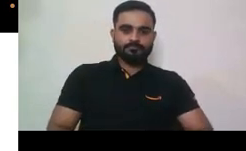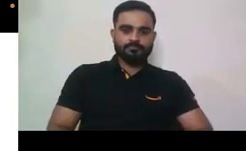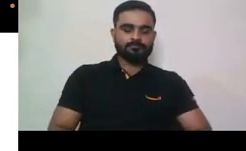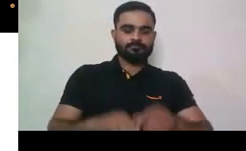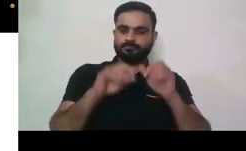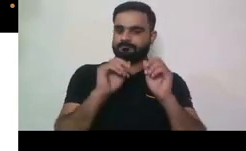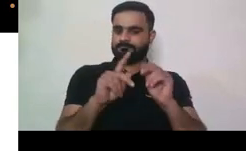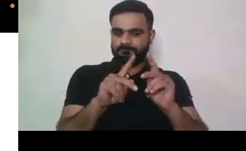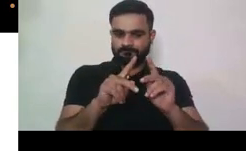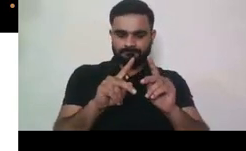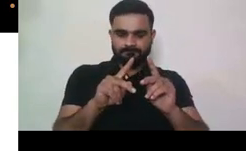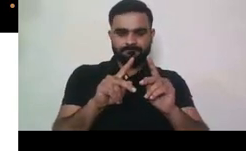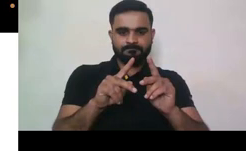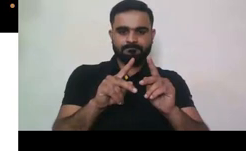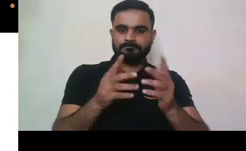Okay.